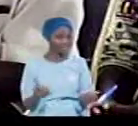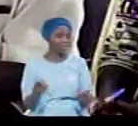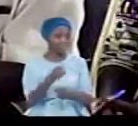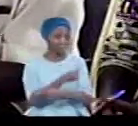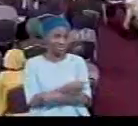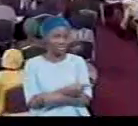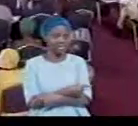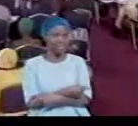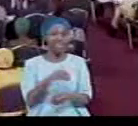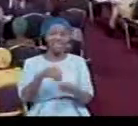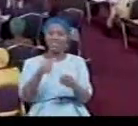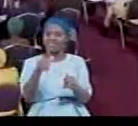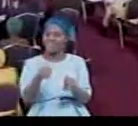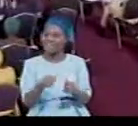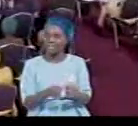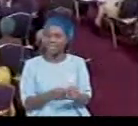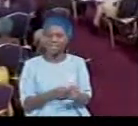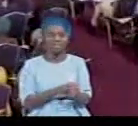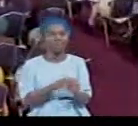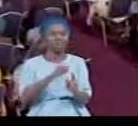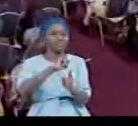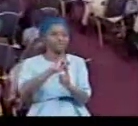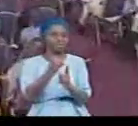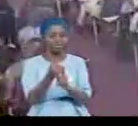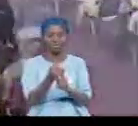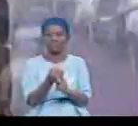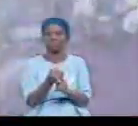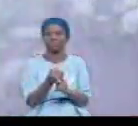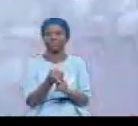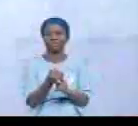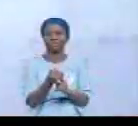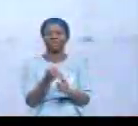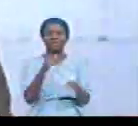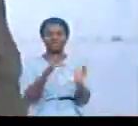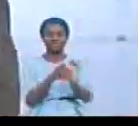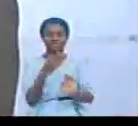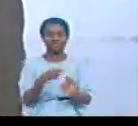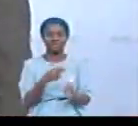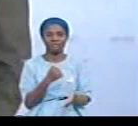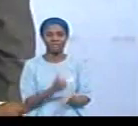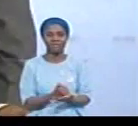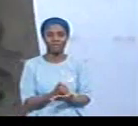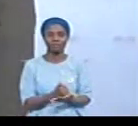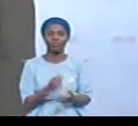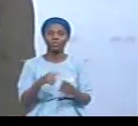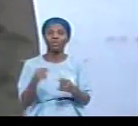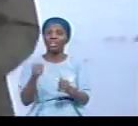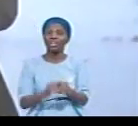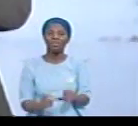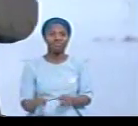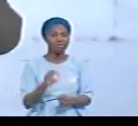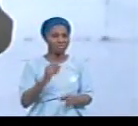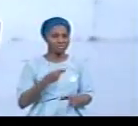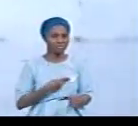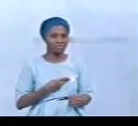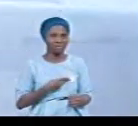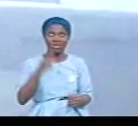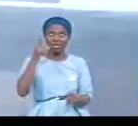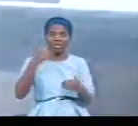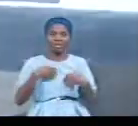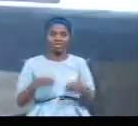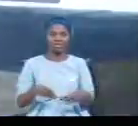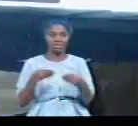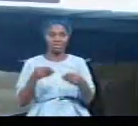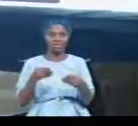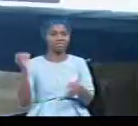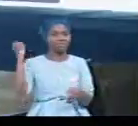every situation. Amen. To every one of us is given grace according to